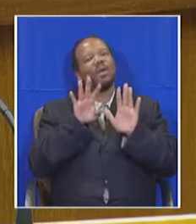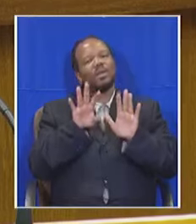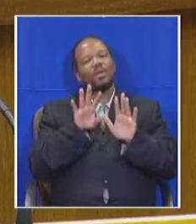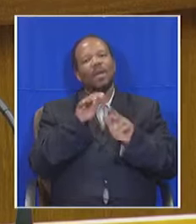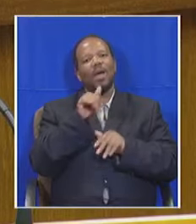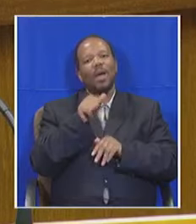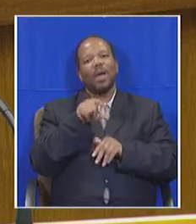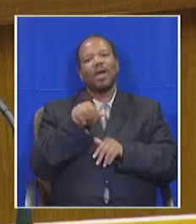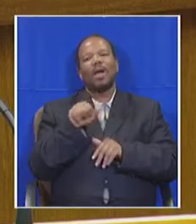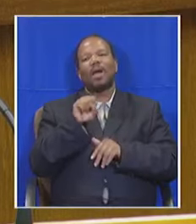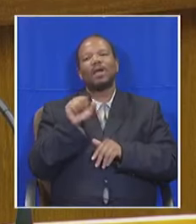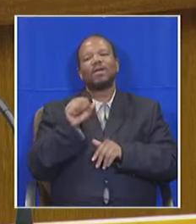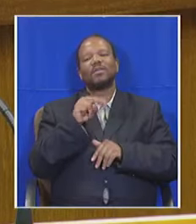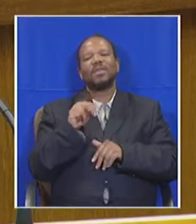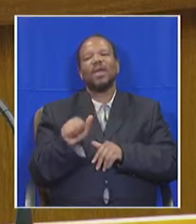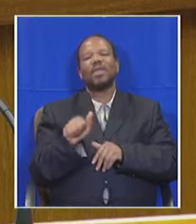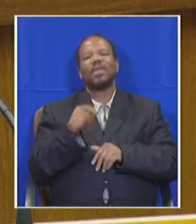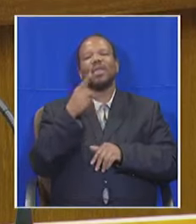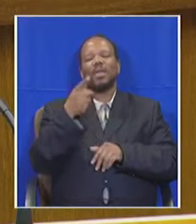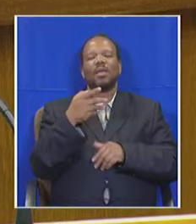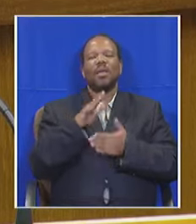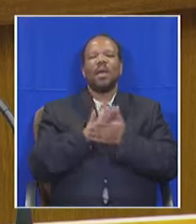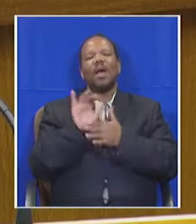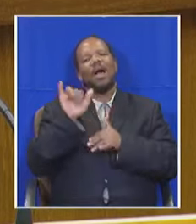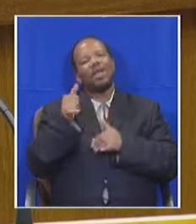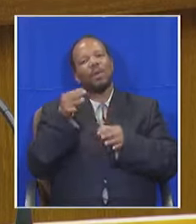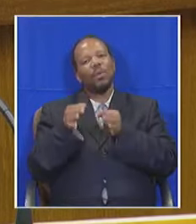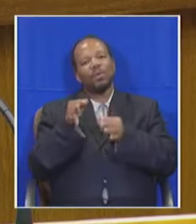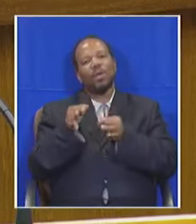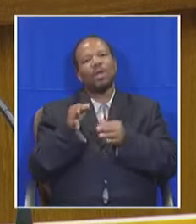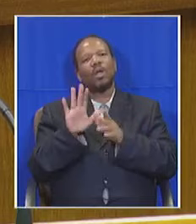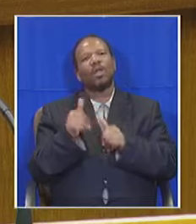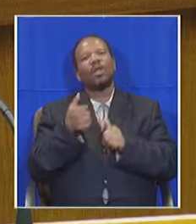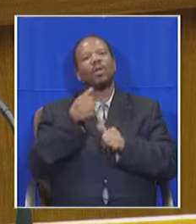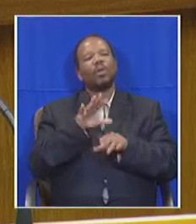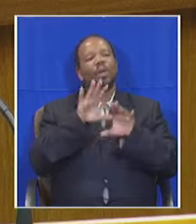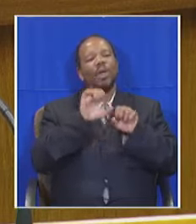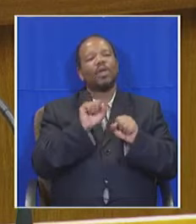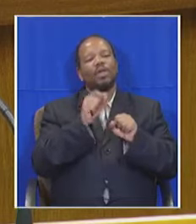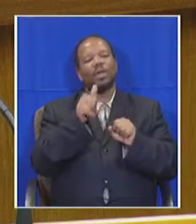other parties take over from the ANC,